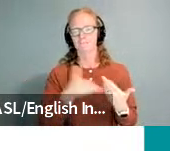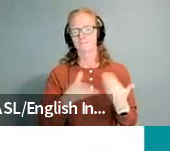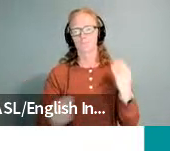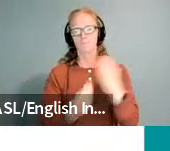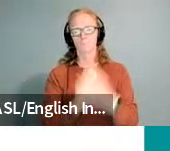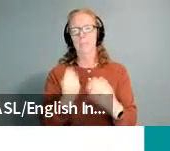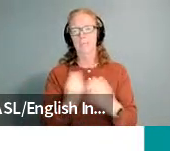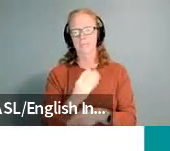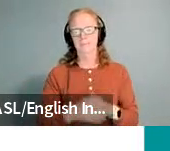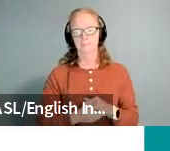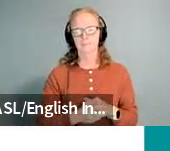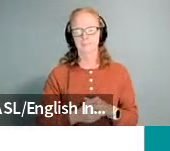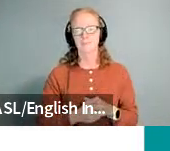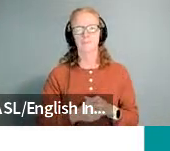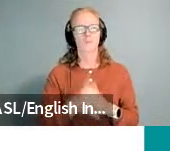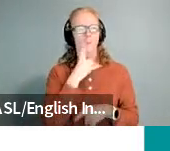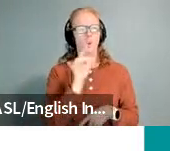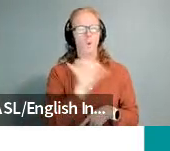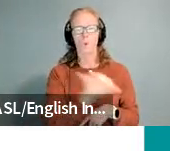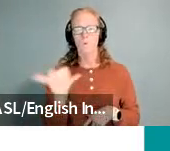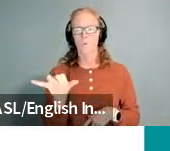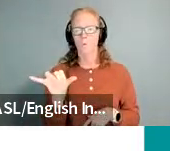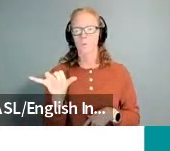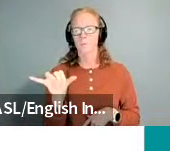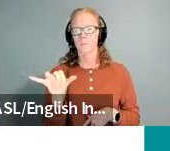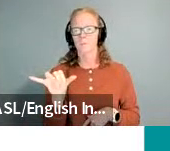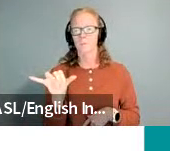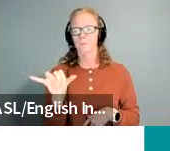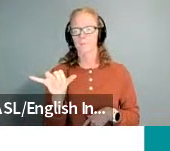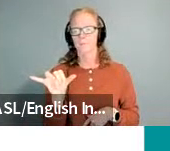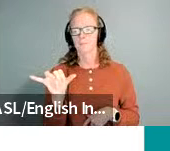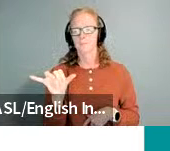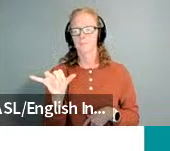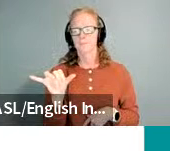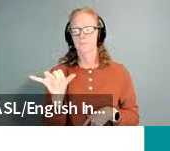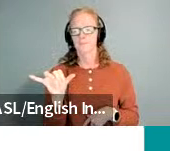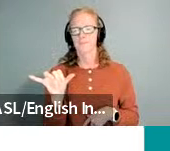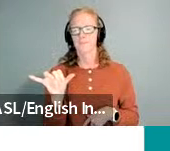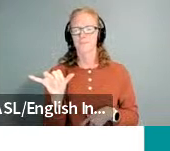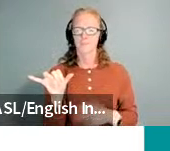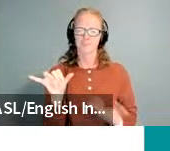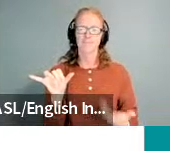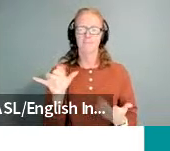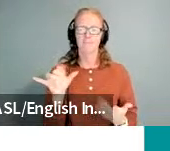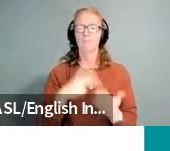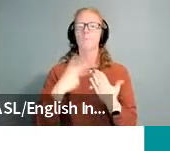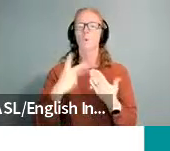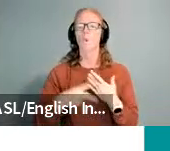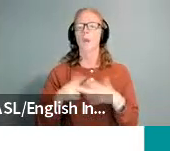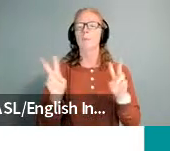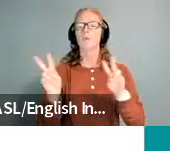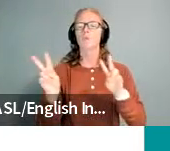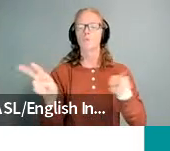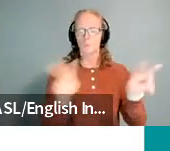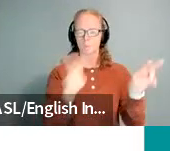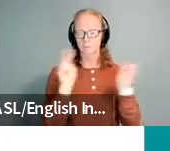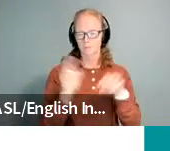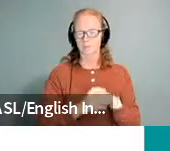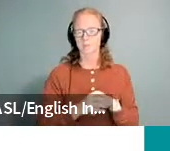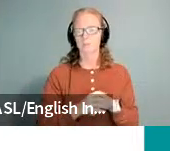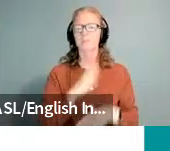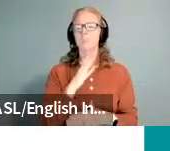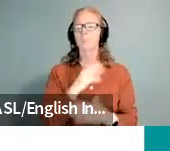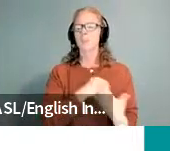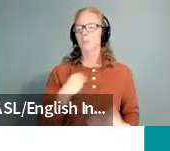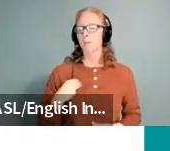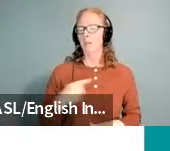spring. We also are doing program tours. We had the members of the